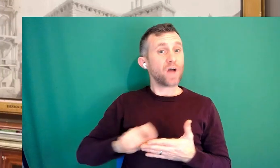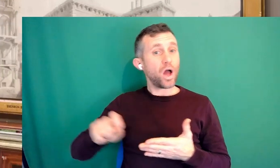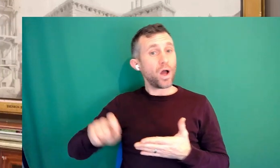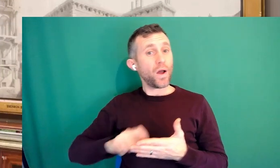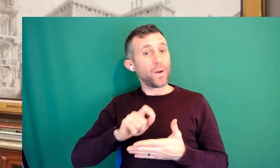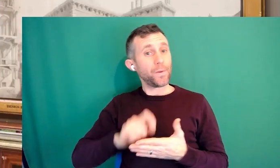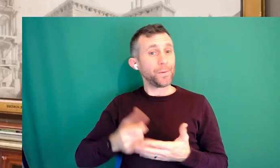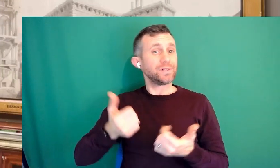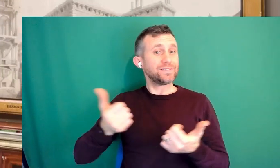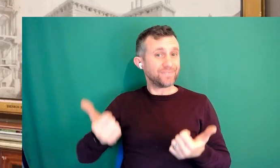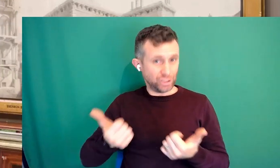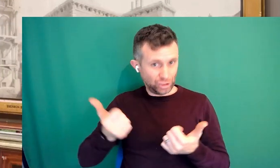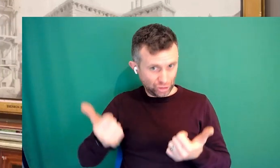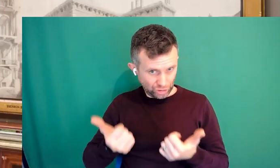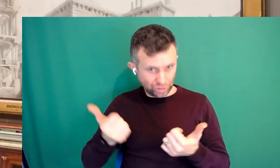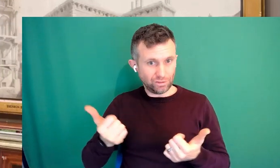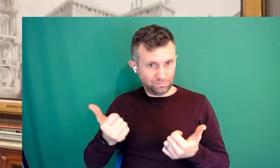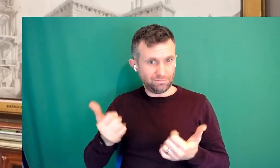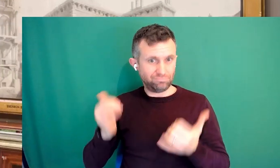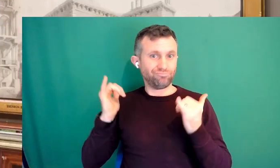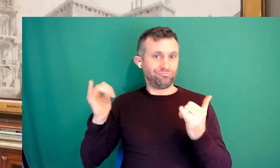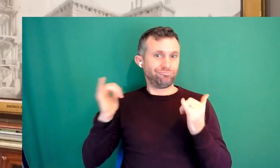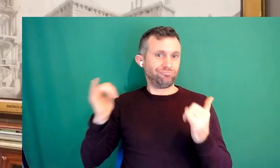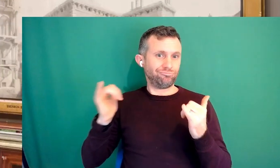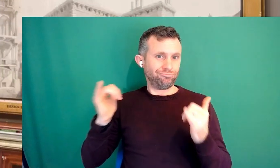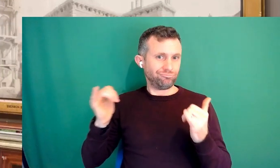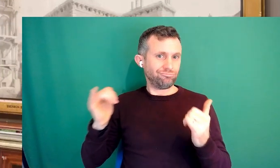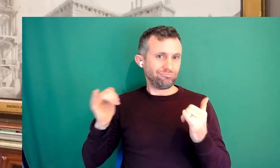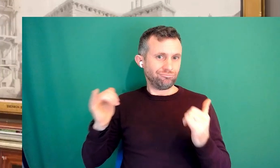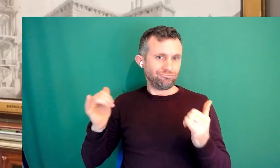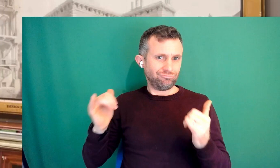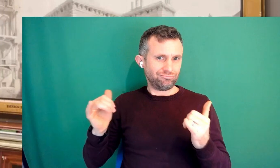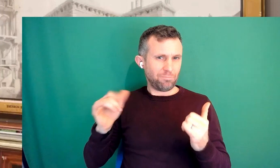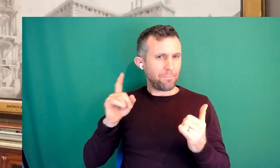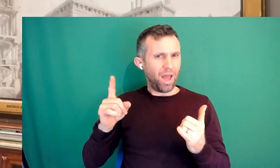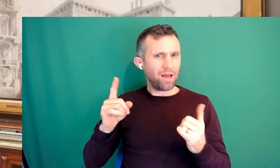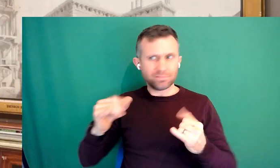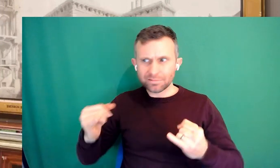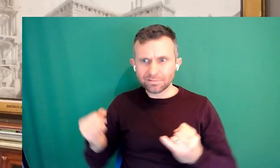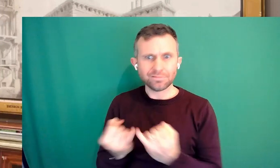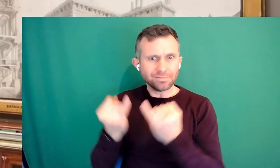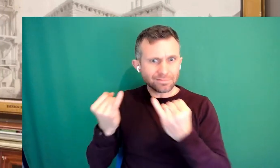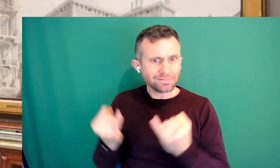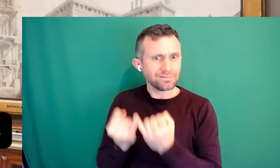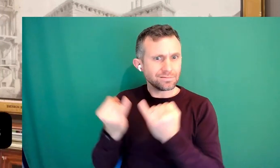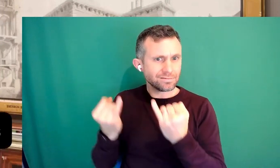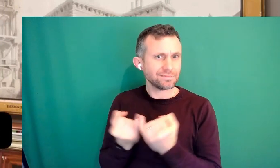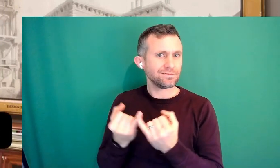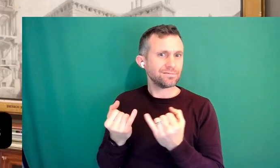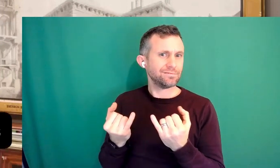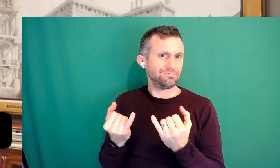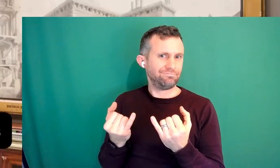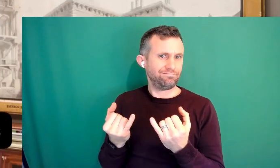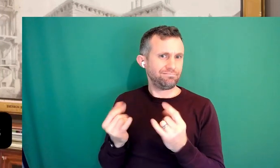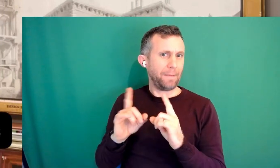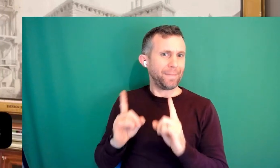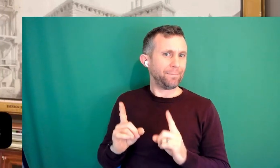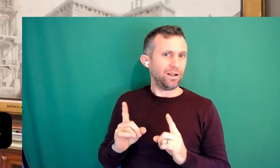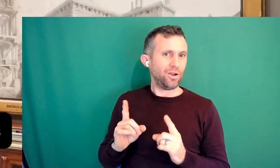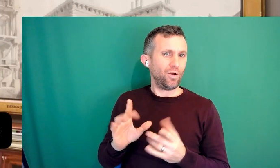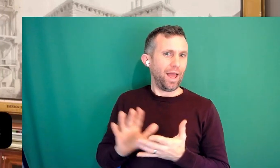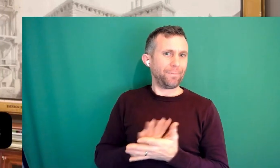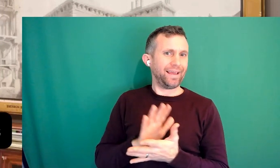Soane adds in moving planes, walls that are also doors that open up to show